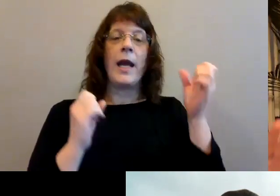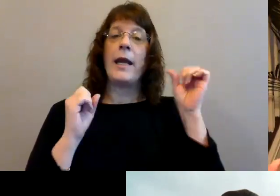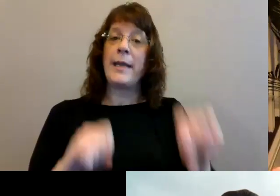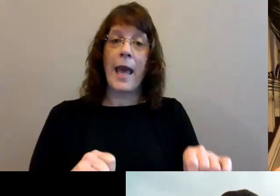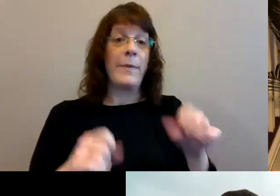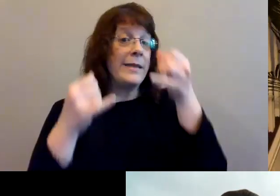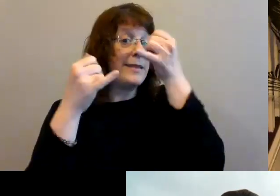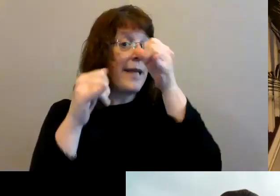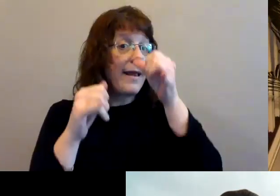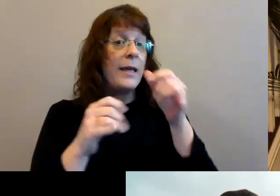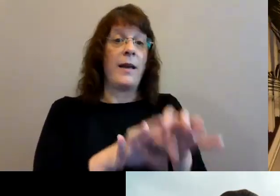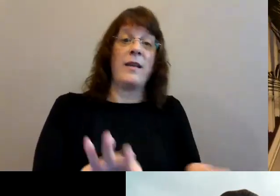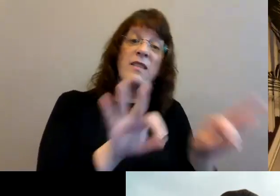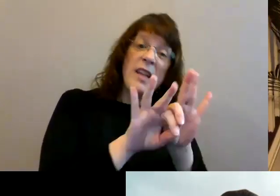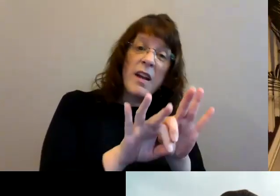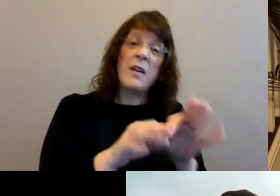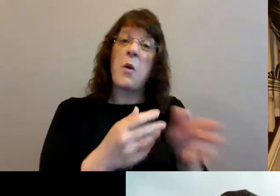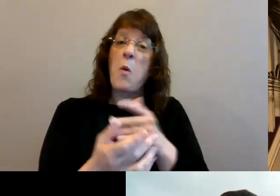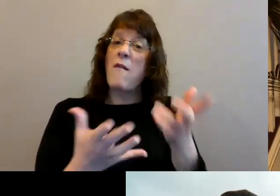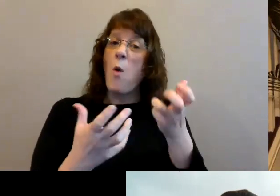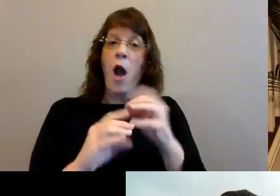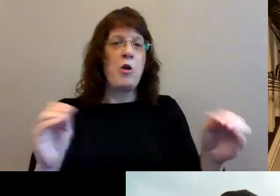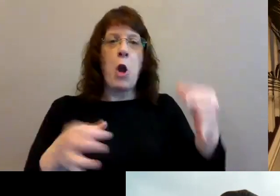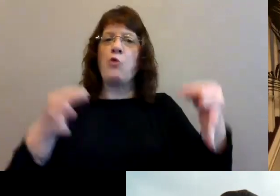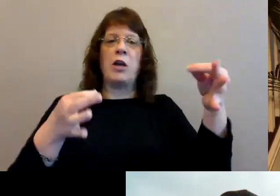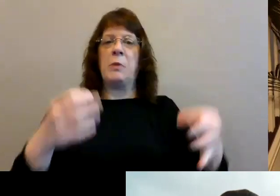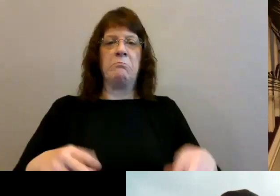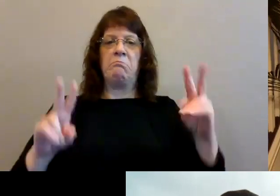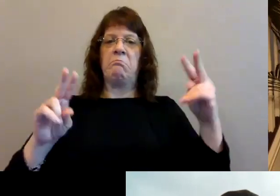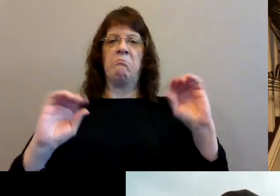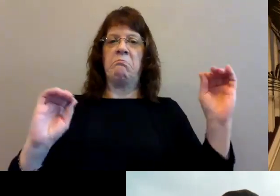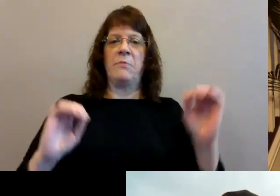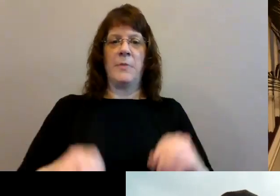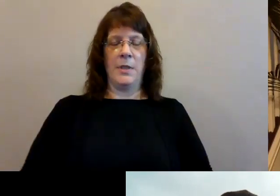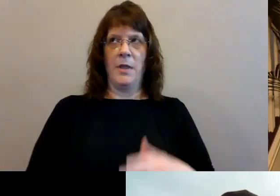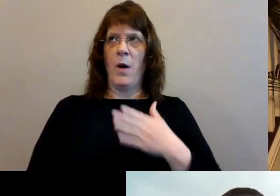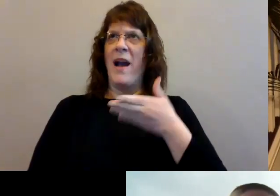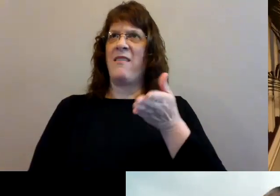silly or significant as you want, no judgment. Oh my God.